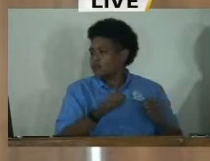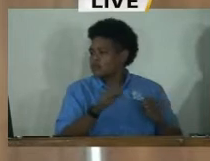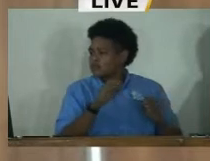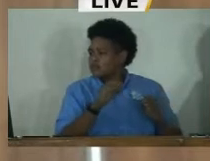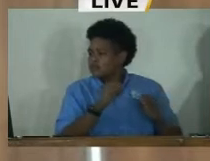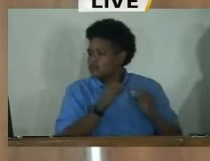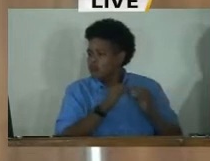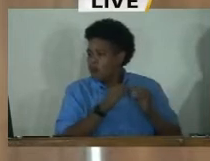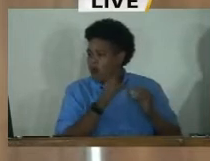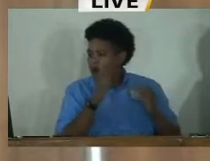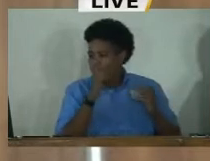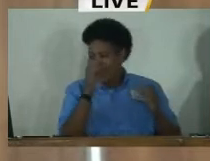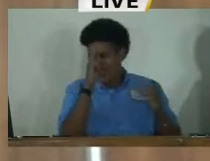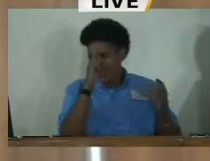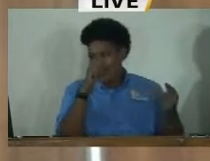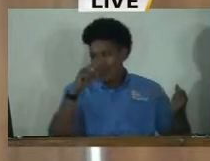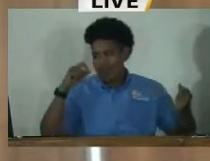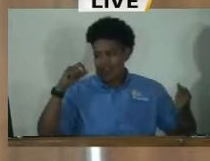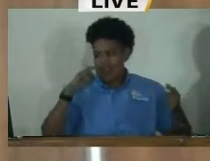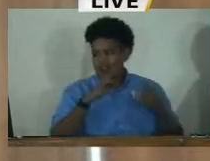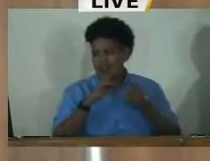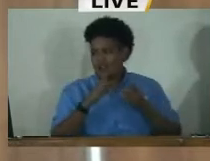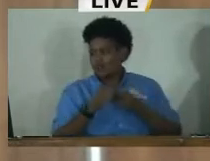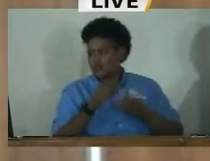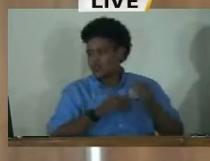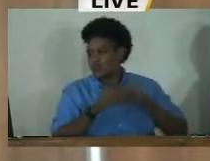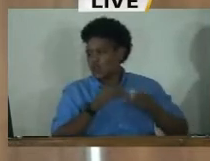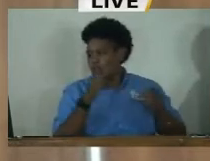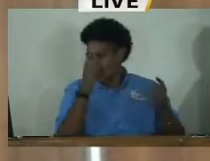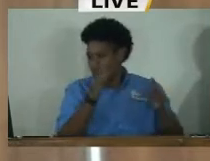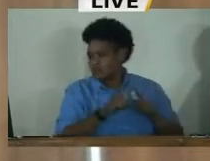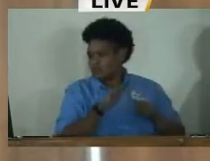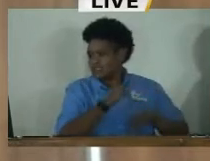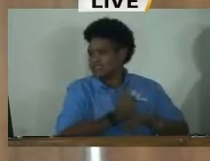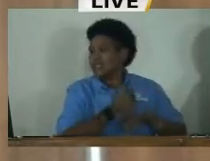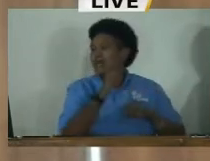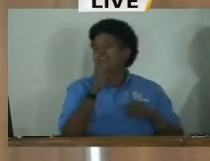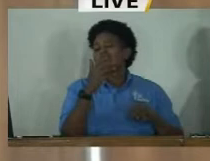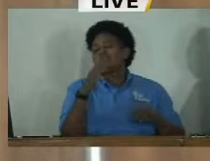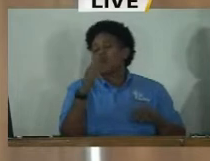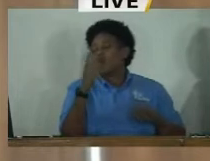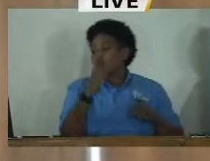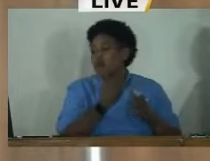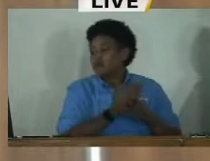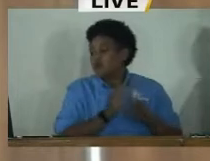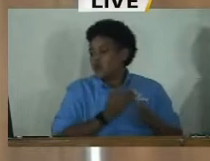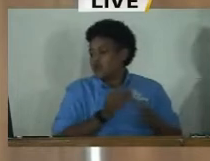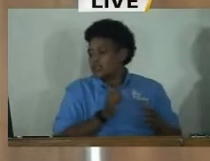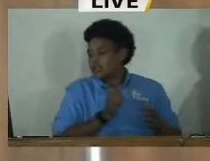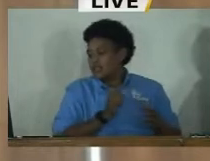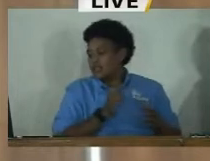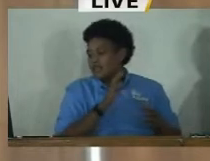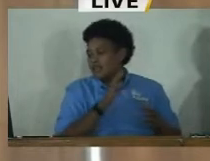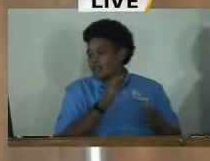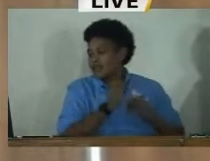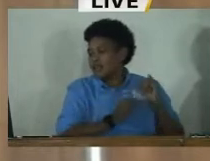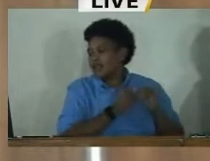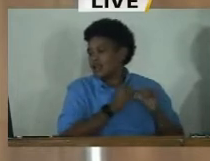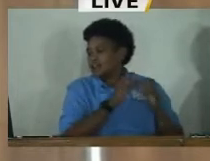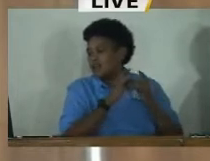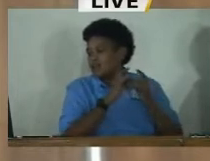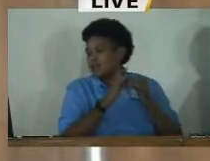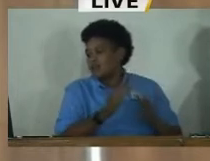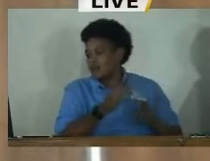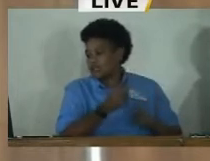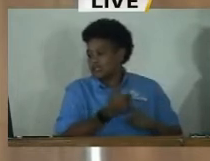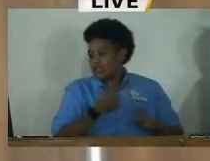and reset mediocre ones between ourselves and our international partners. We must act with courage, doing what's in the